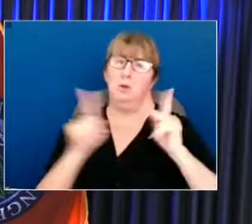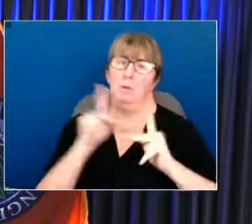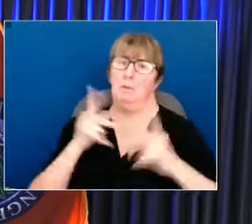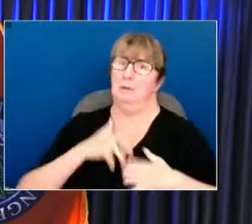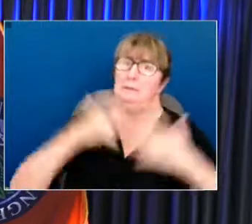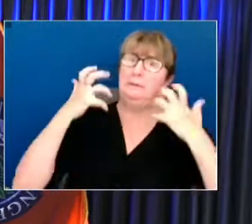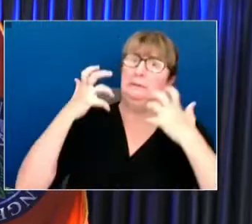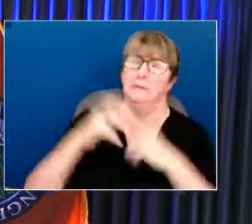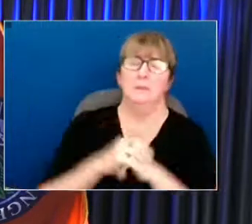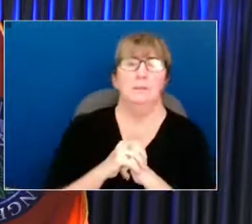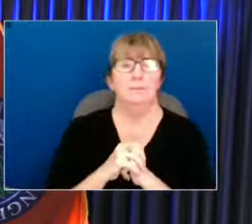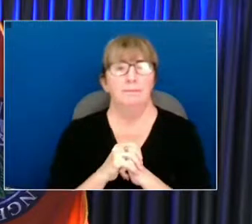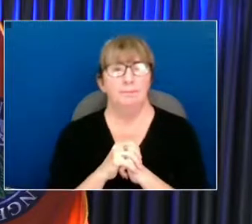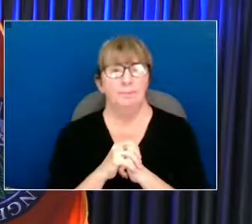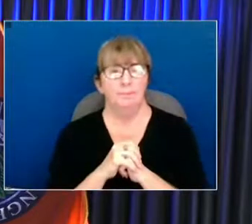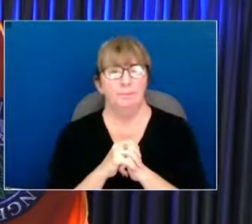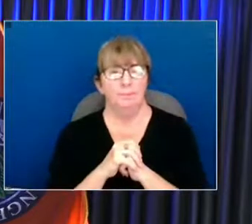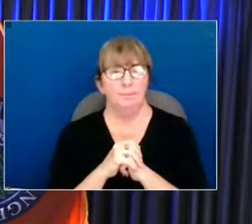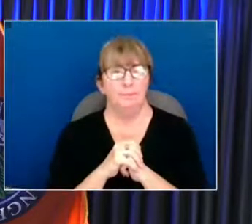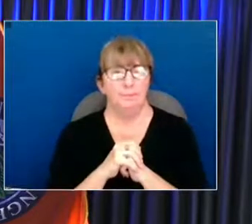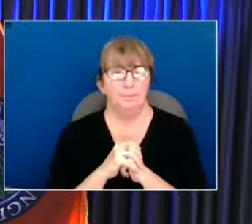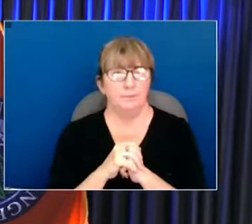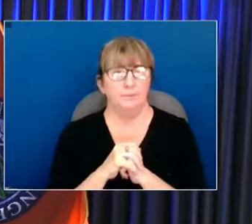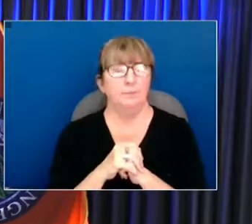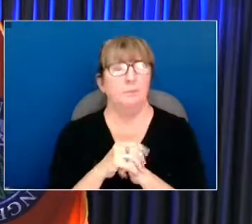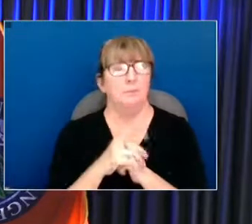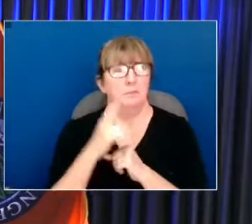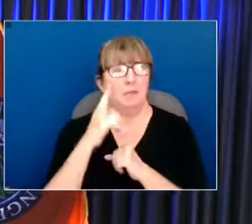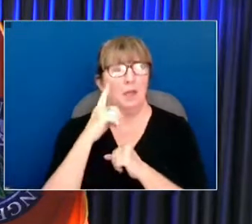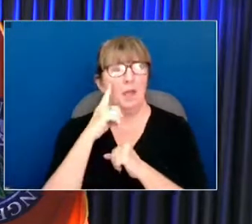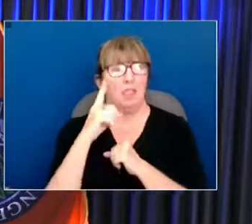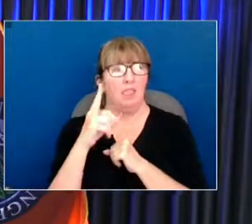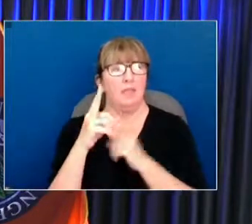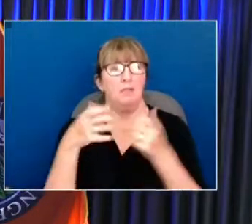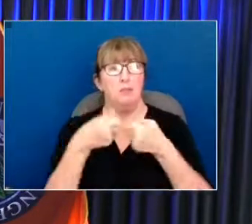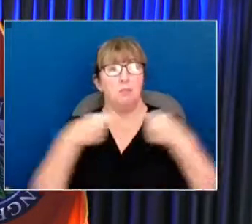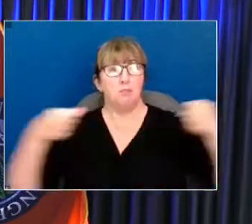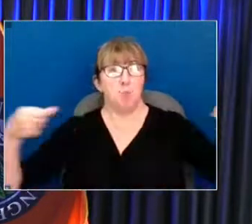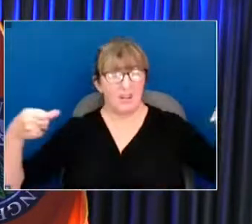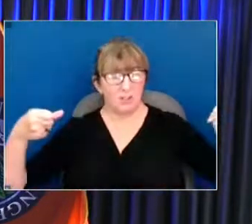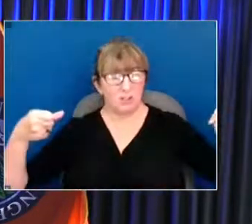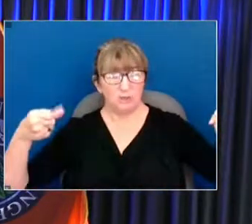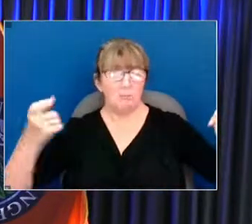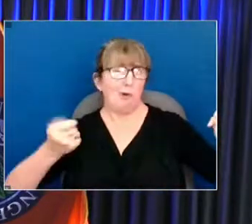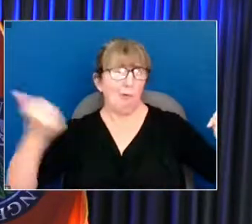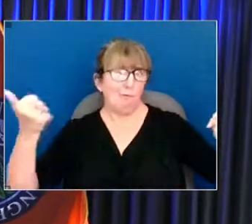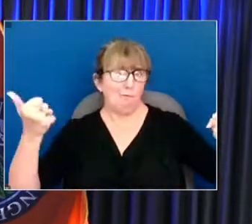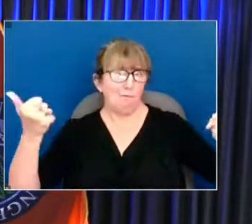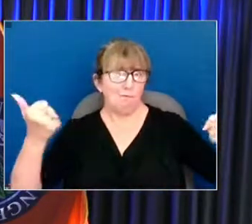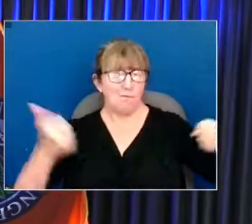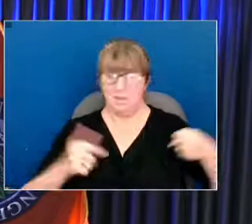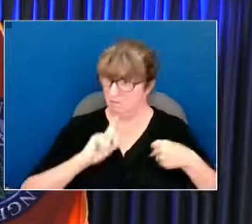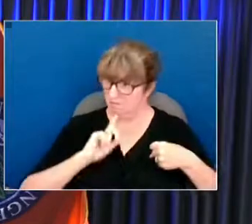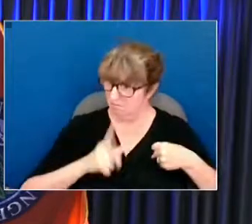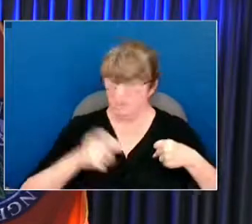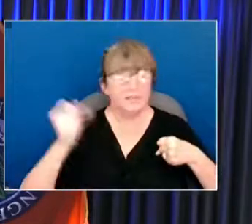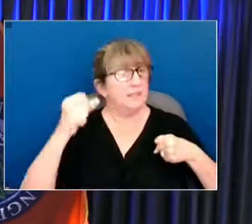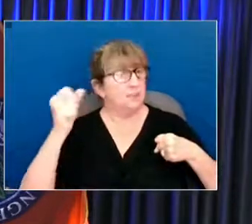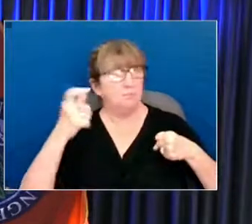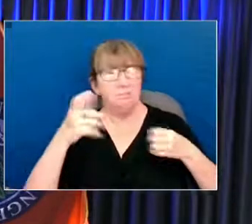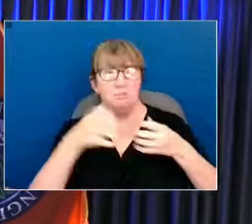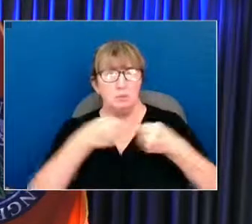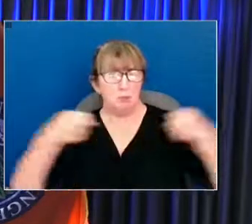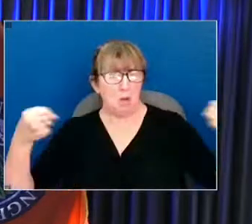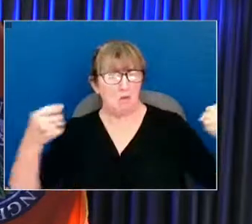So This has to be behind it slightly. I say we just take off the spreaders. Really? Yep. Let's go without the spreaders completely